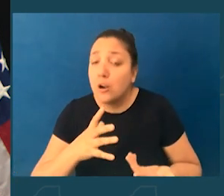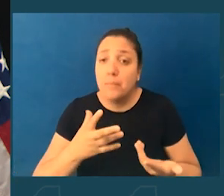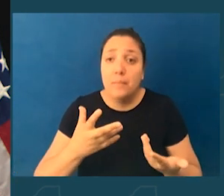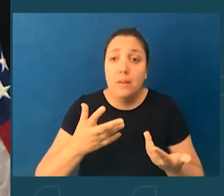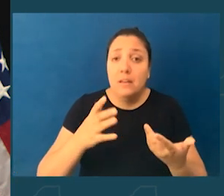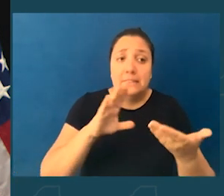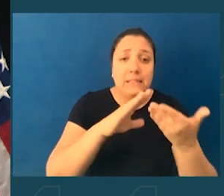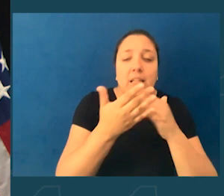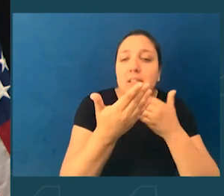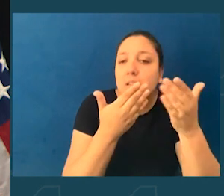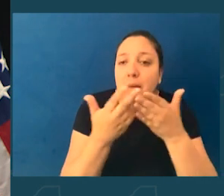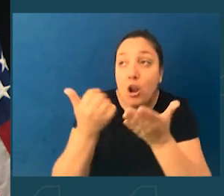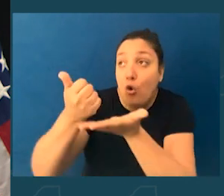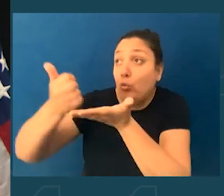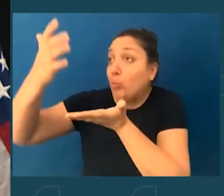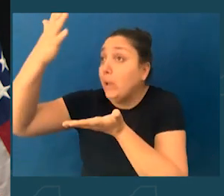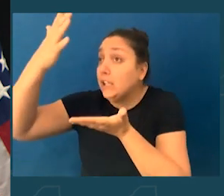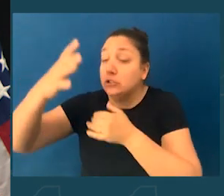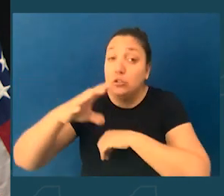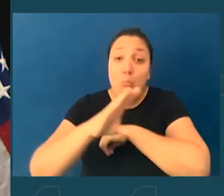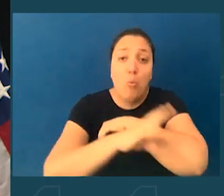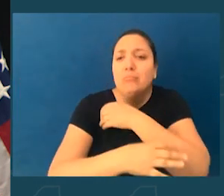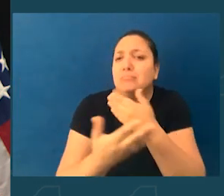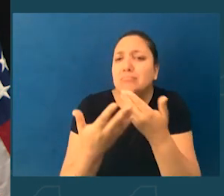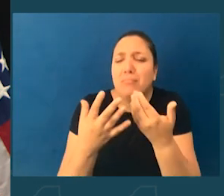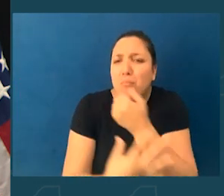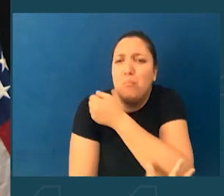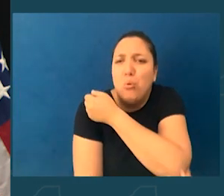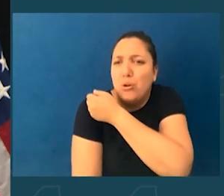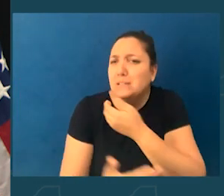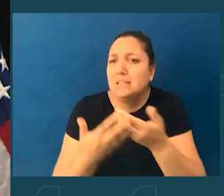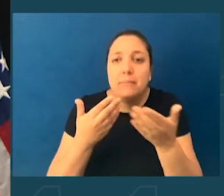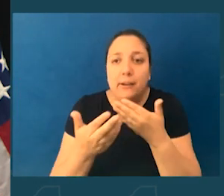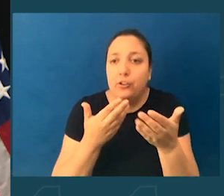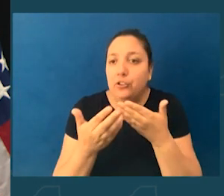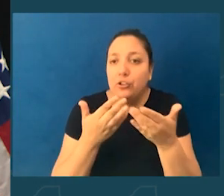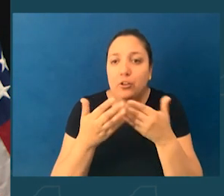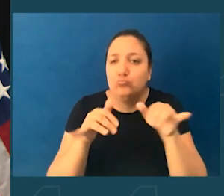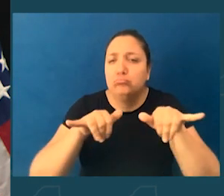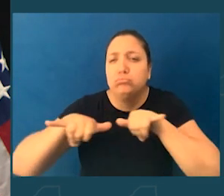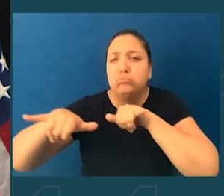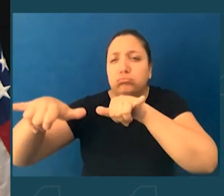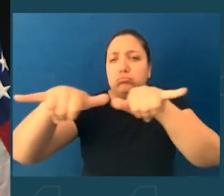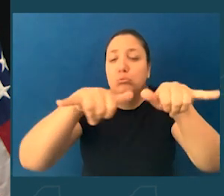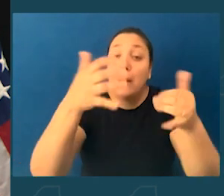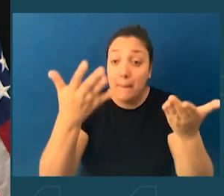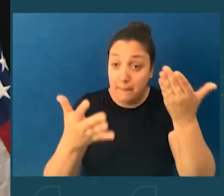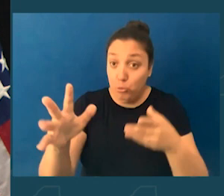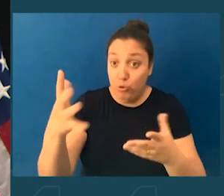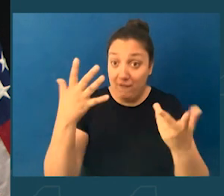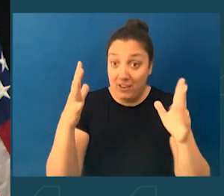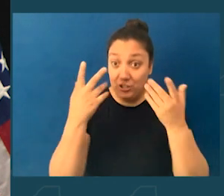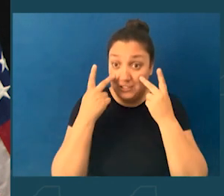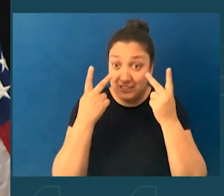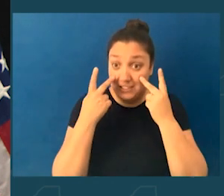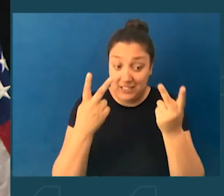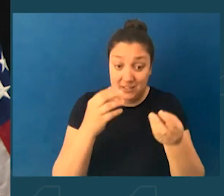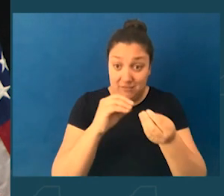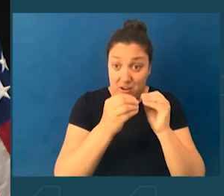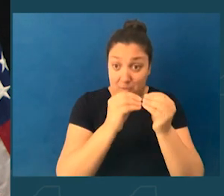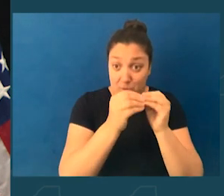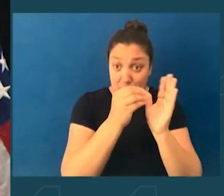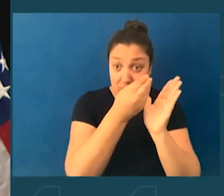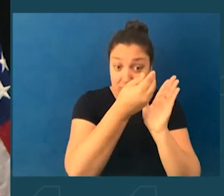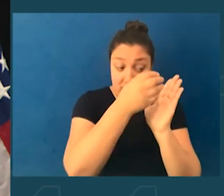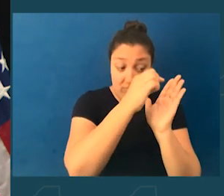very affluent and the economically disadvantaged. I'm sure you've all heard the statistics, and Sherry Alvarez from Compere corrected me on one of